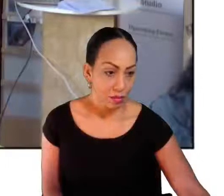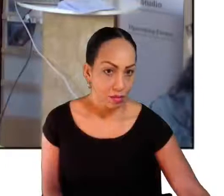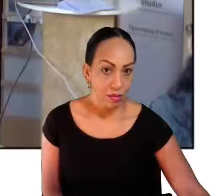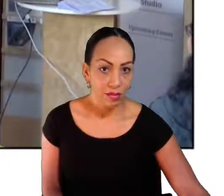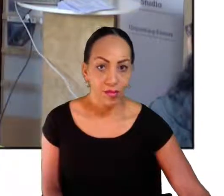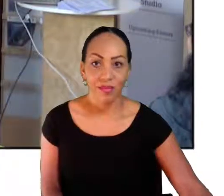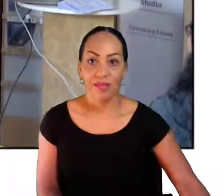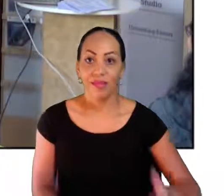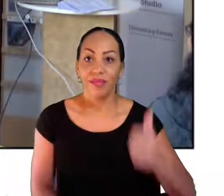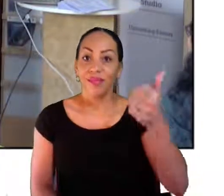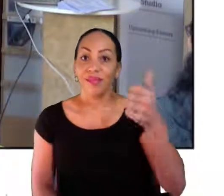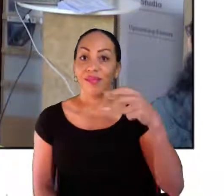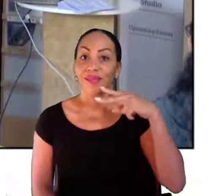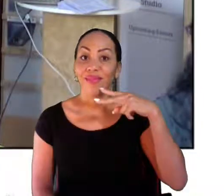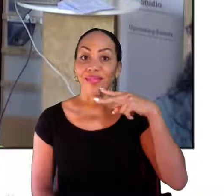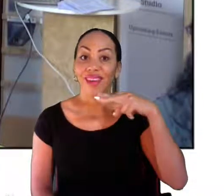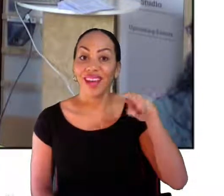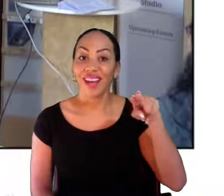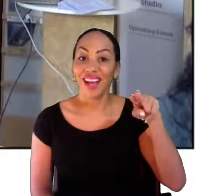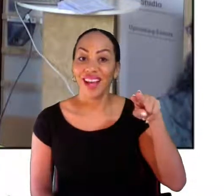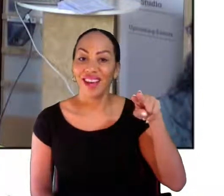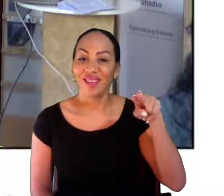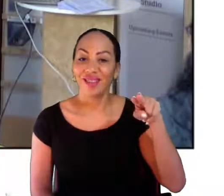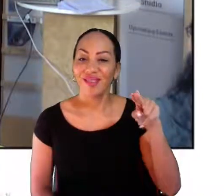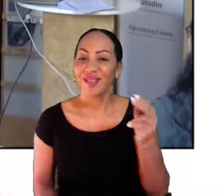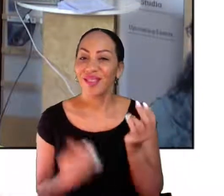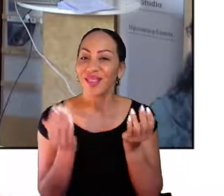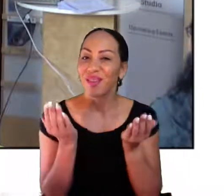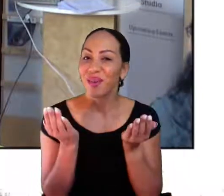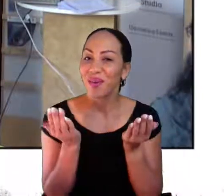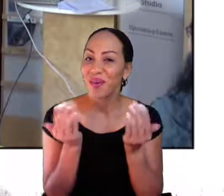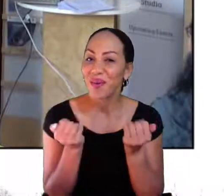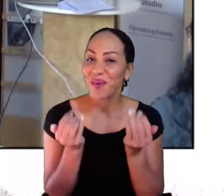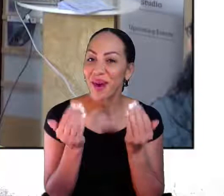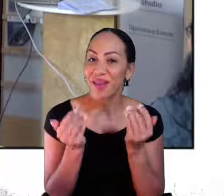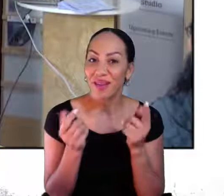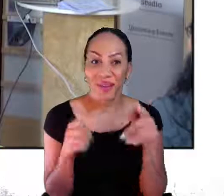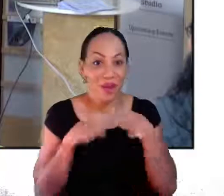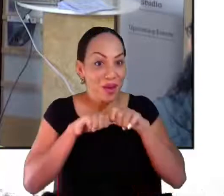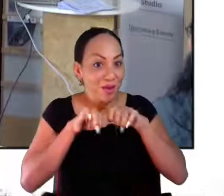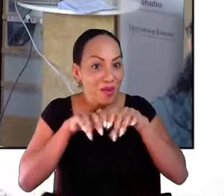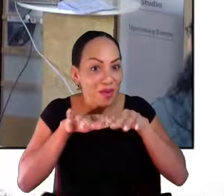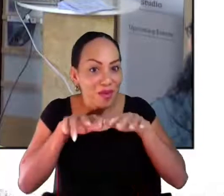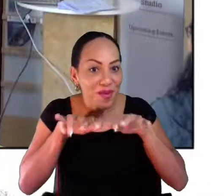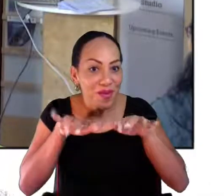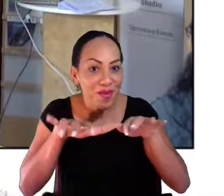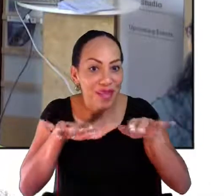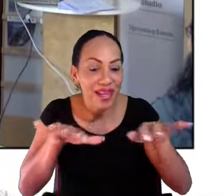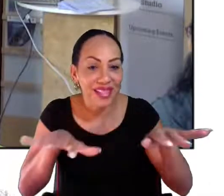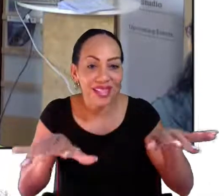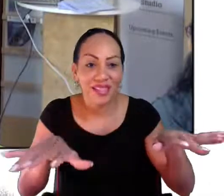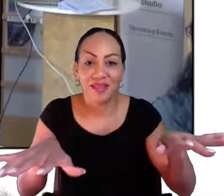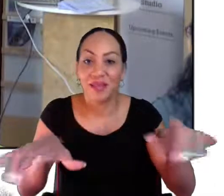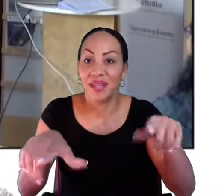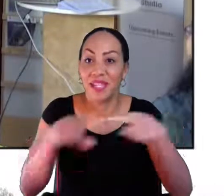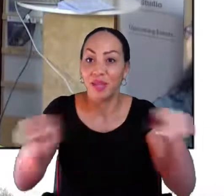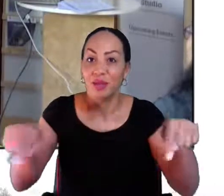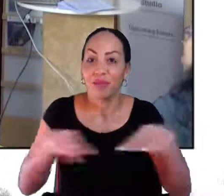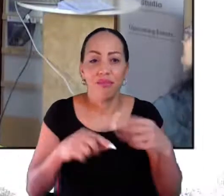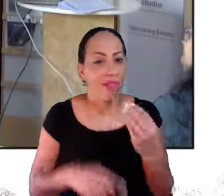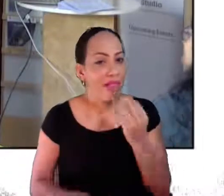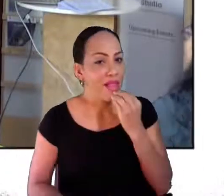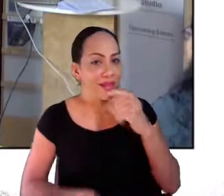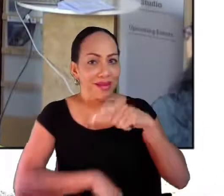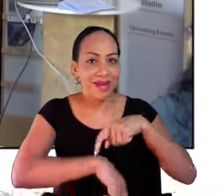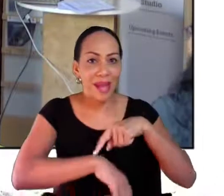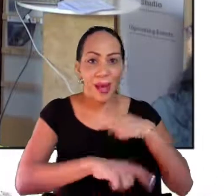Good afternoon and welcome to the Pervasive Media Studio and our lunchtime talk for today. These